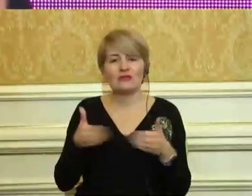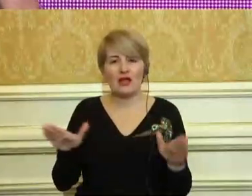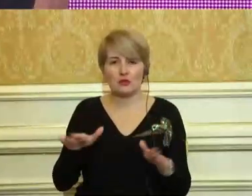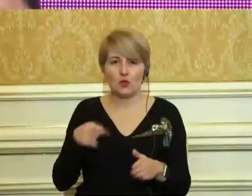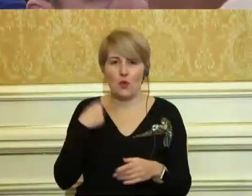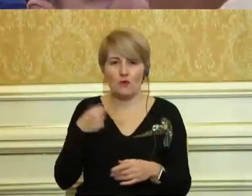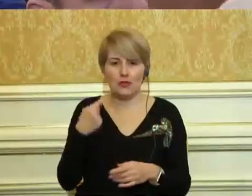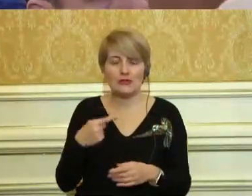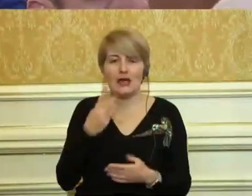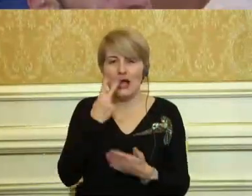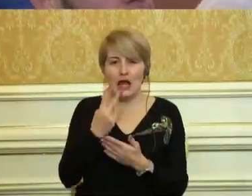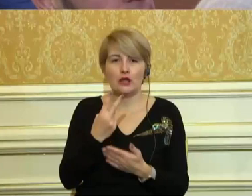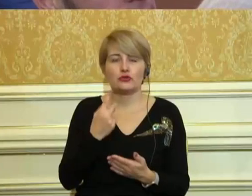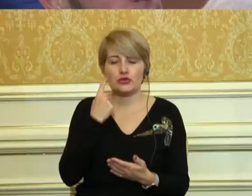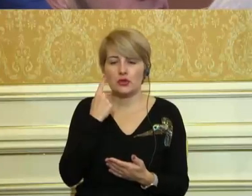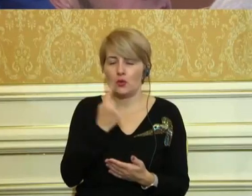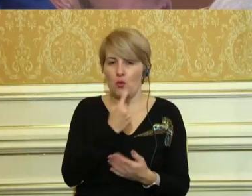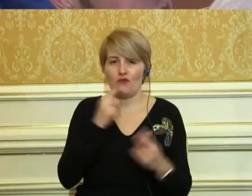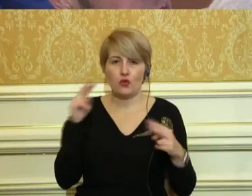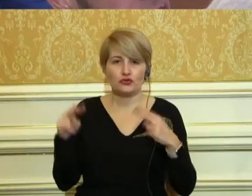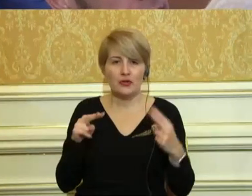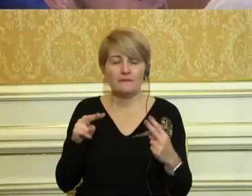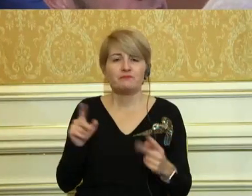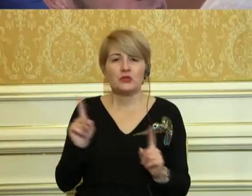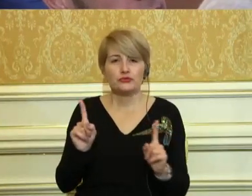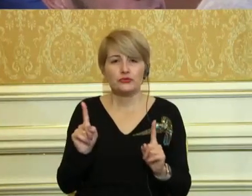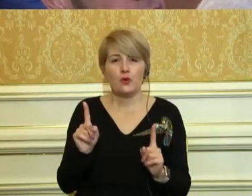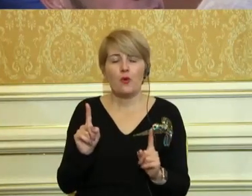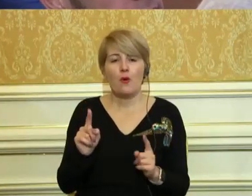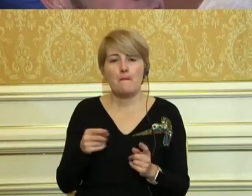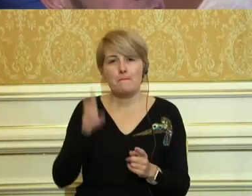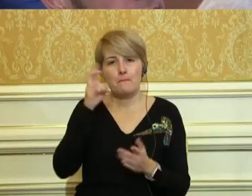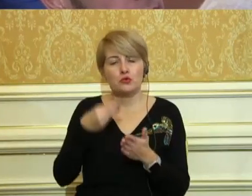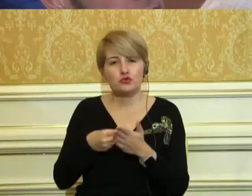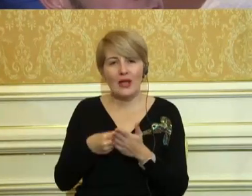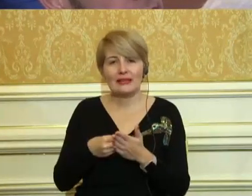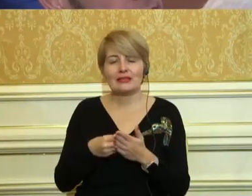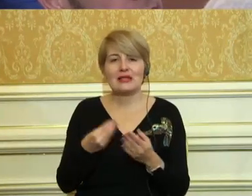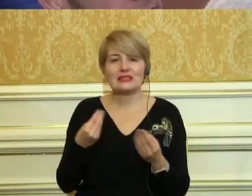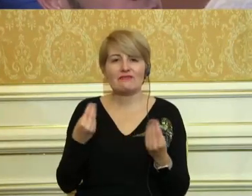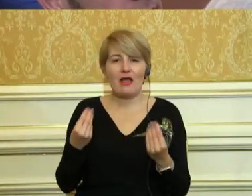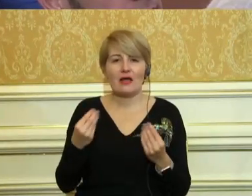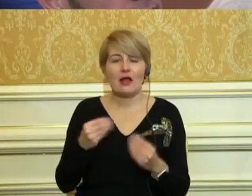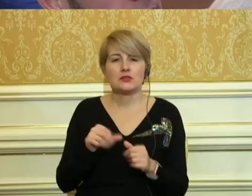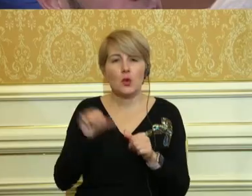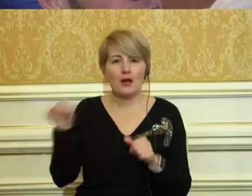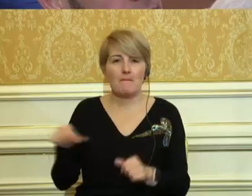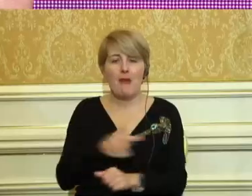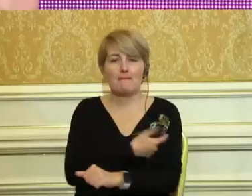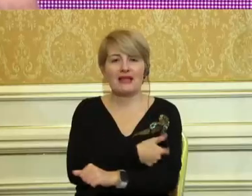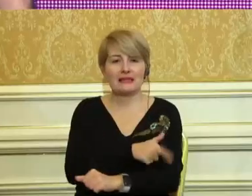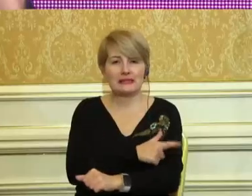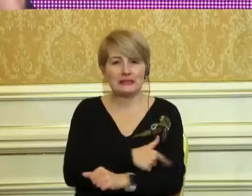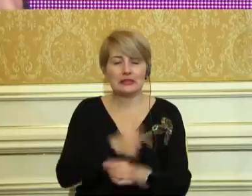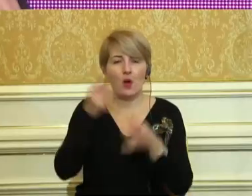this forum we can be openly and frankly talking it between us, just to admit that